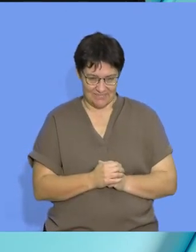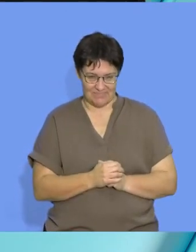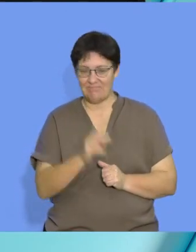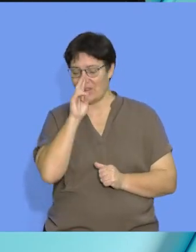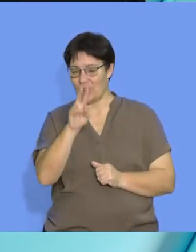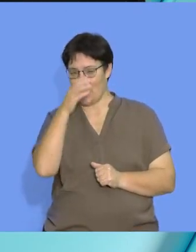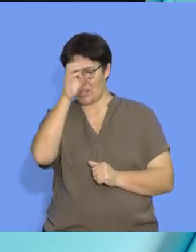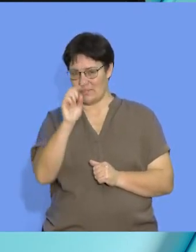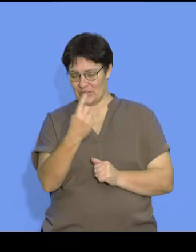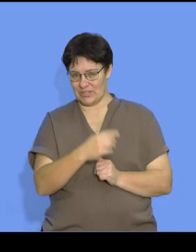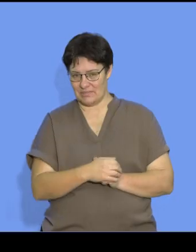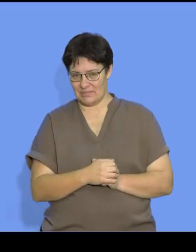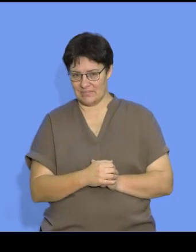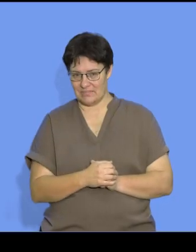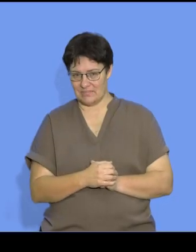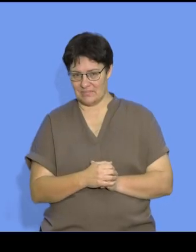first concept.